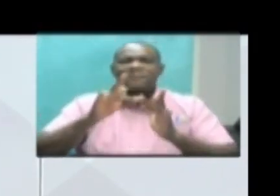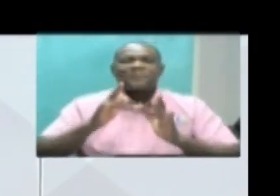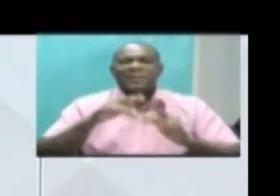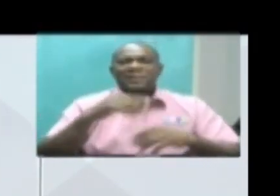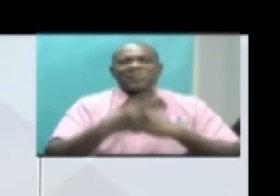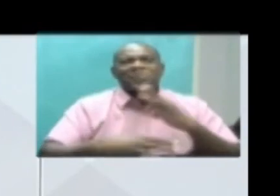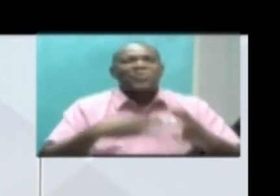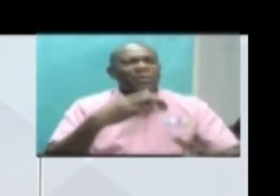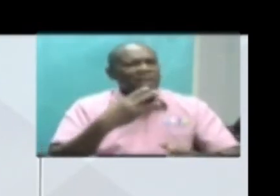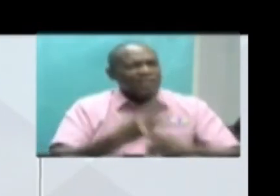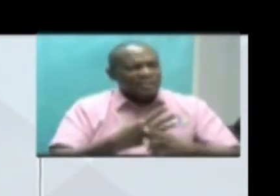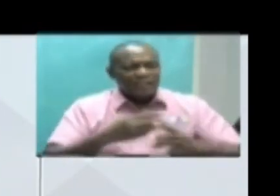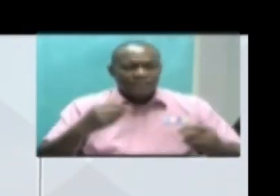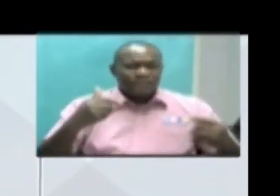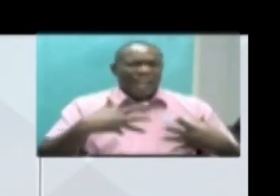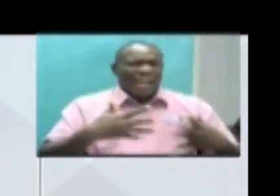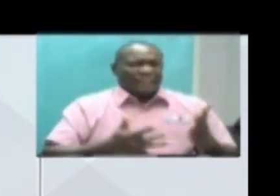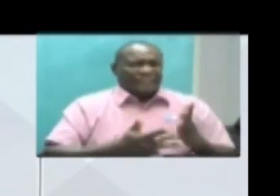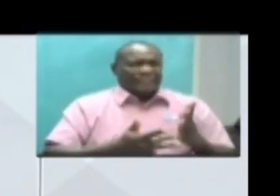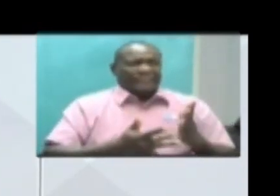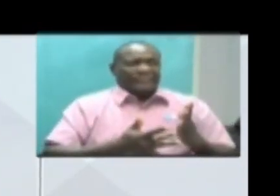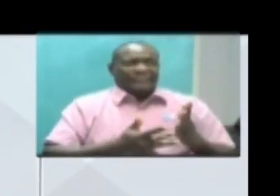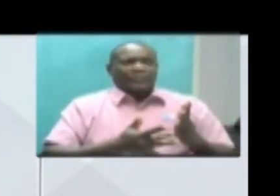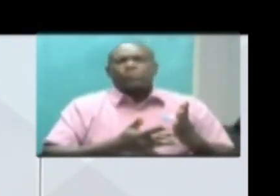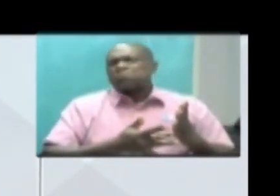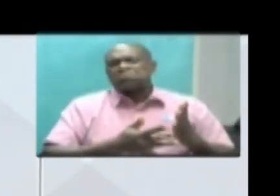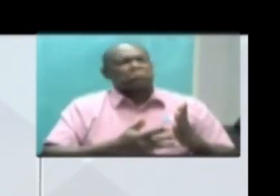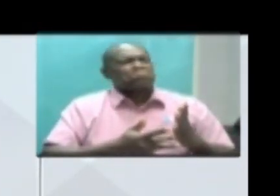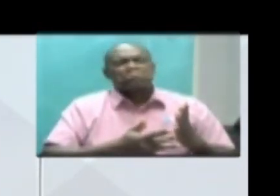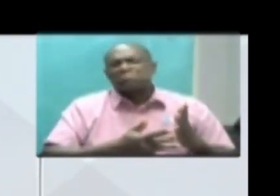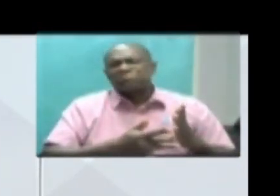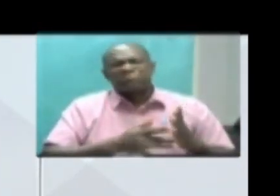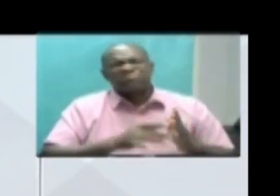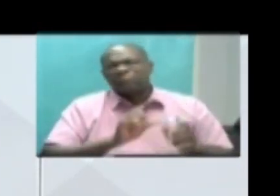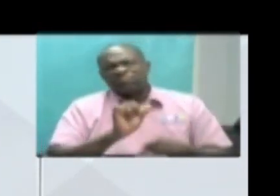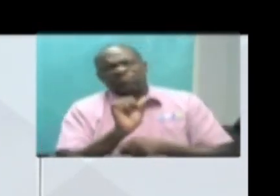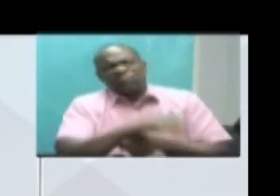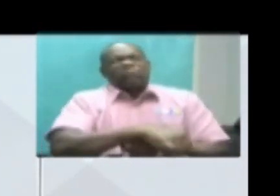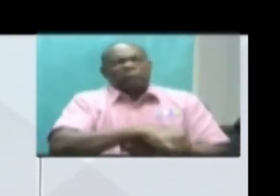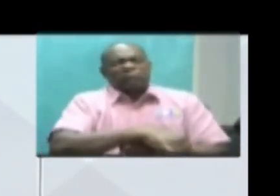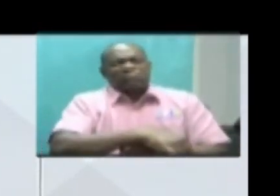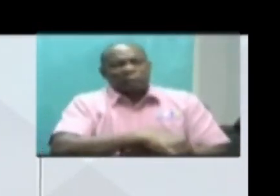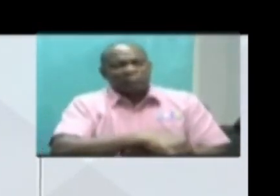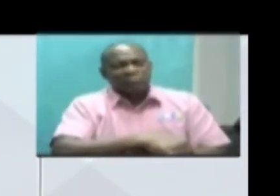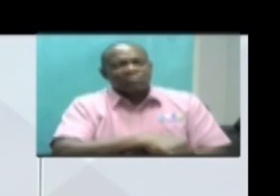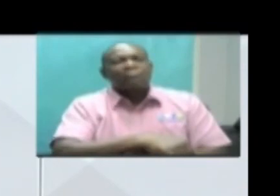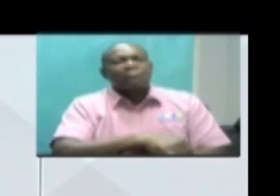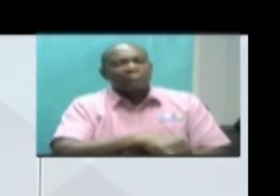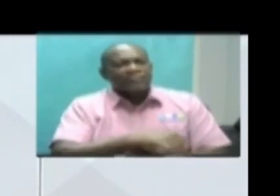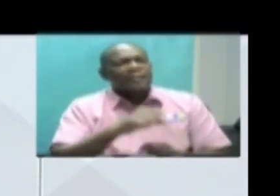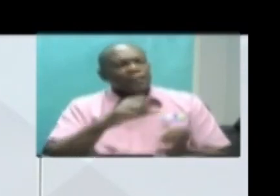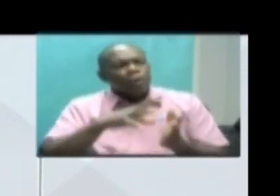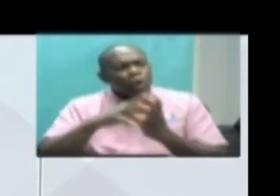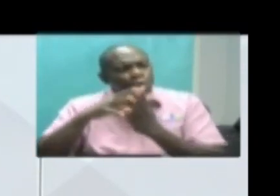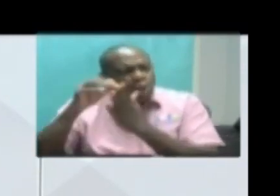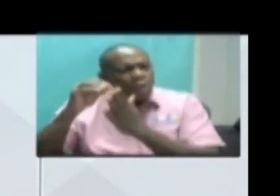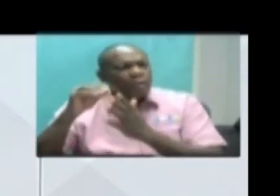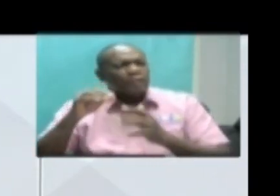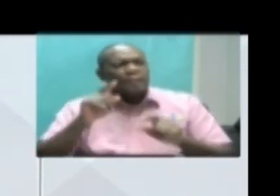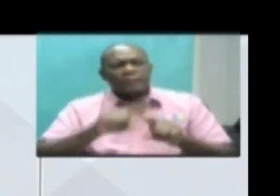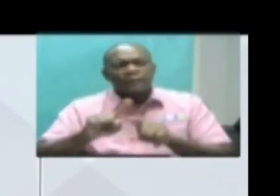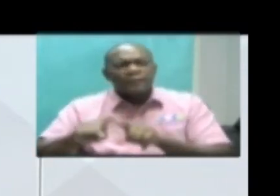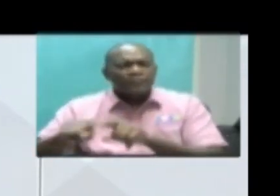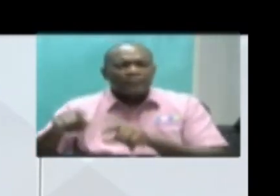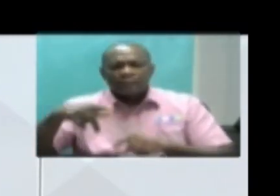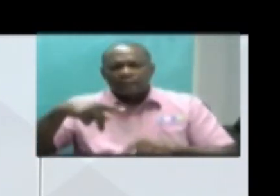technology being that, you know, metal door to break down. Get to know the platform, have that conversation with your kids, and as I